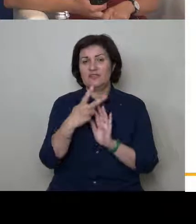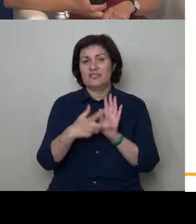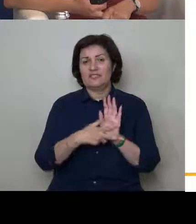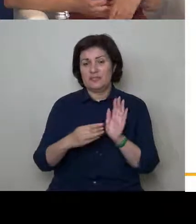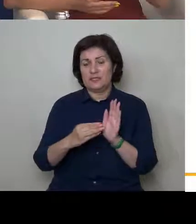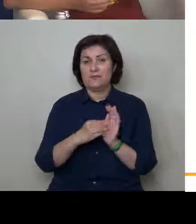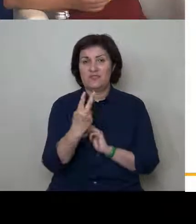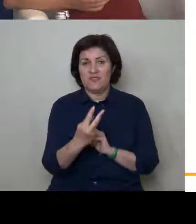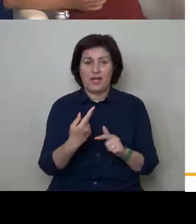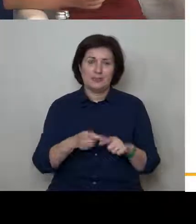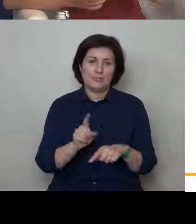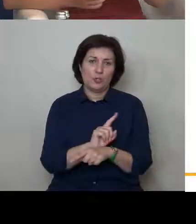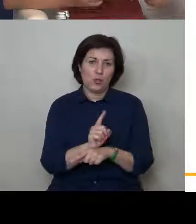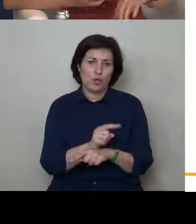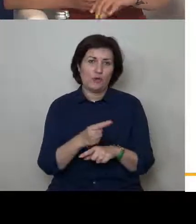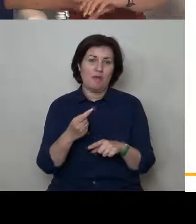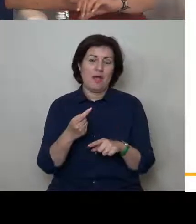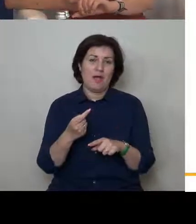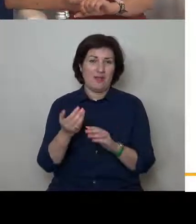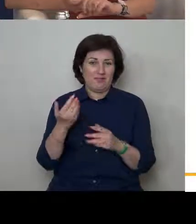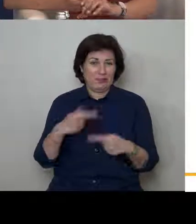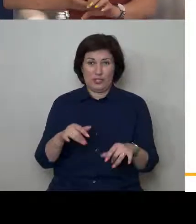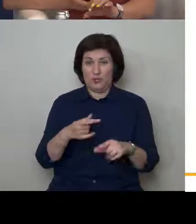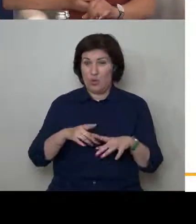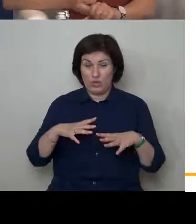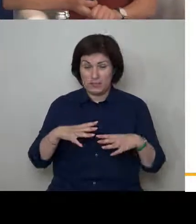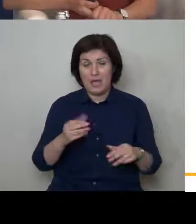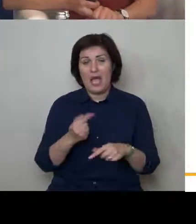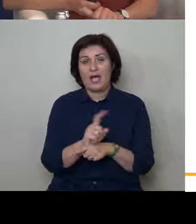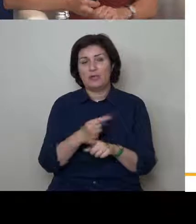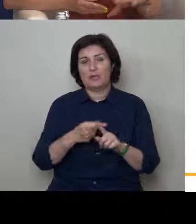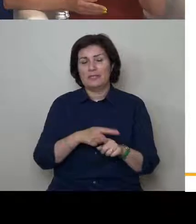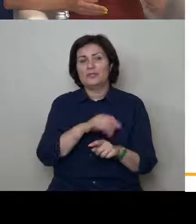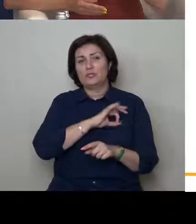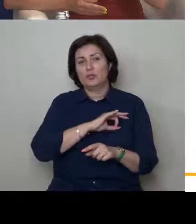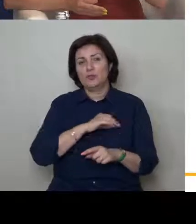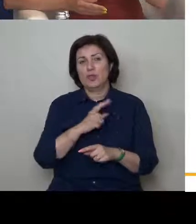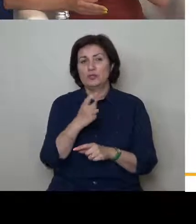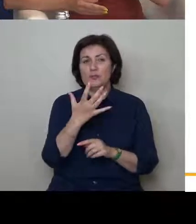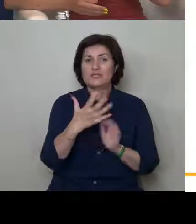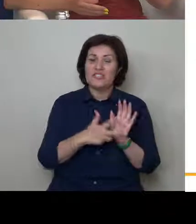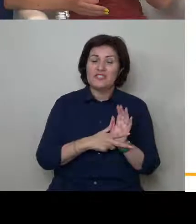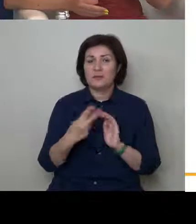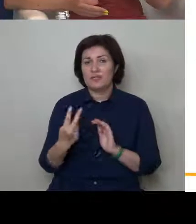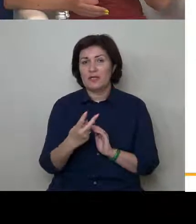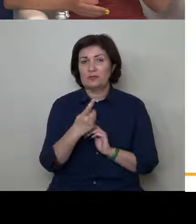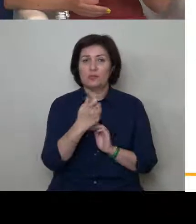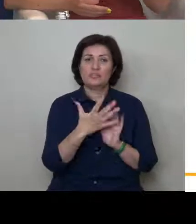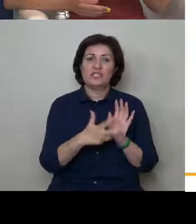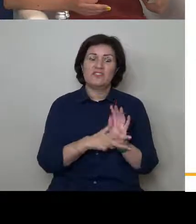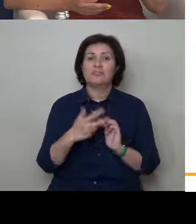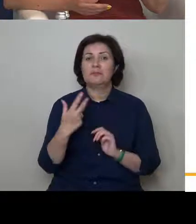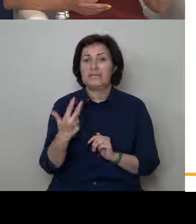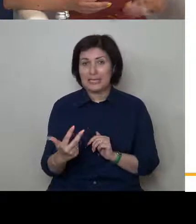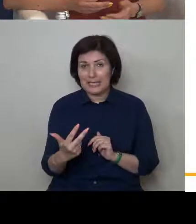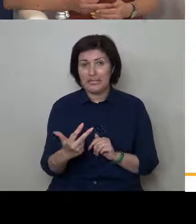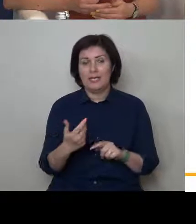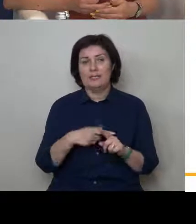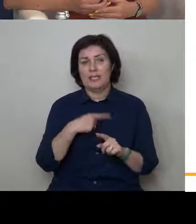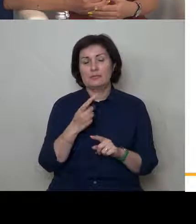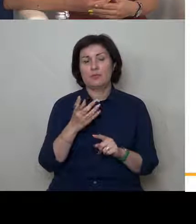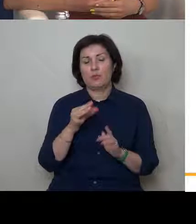documentation, election papers. Now it says that this provision is to be applied both to